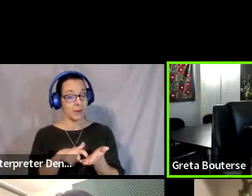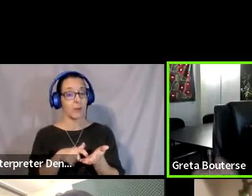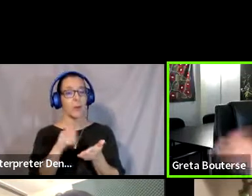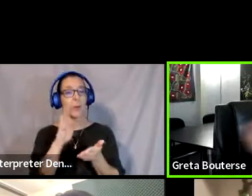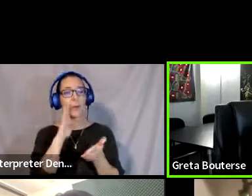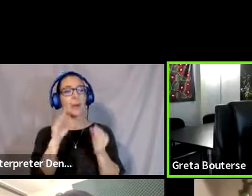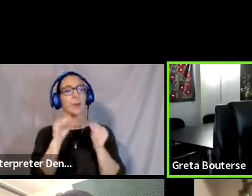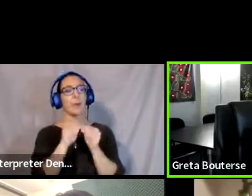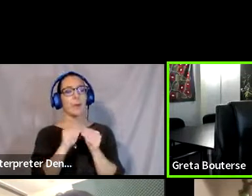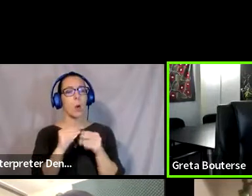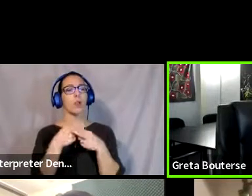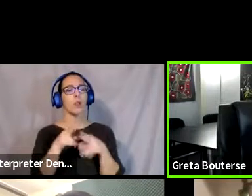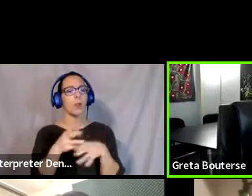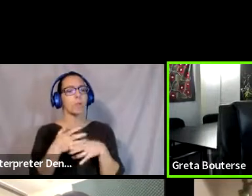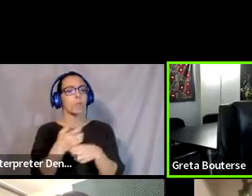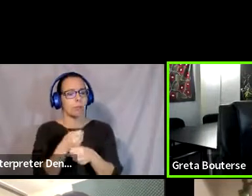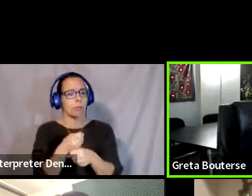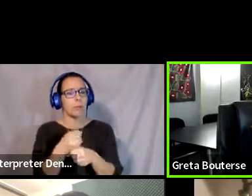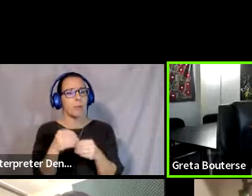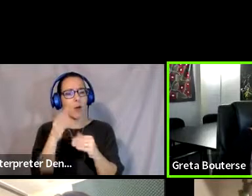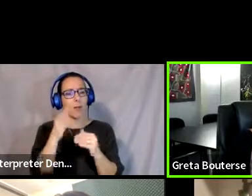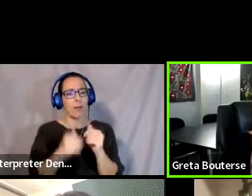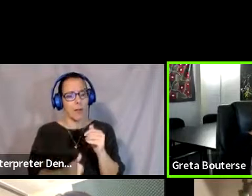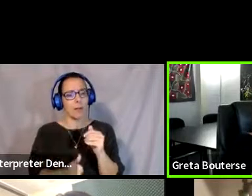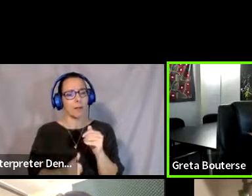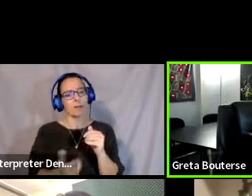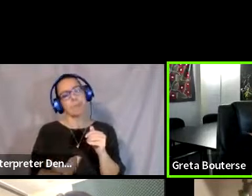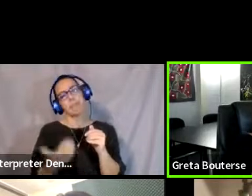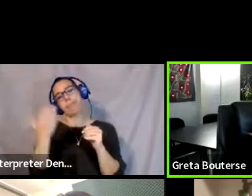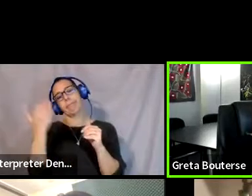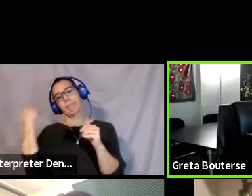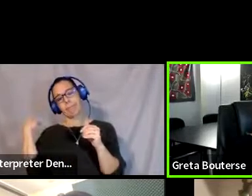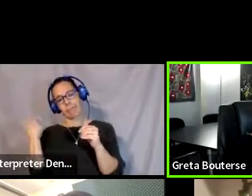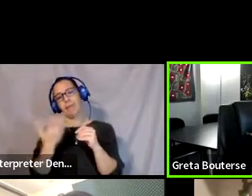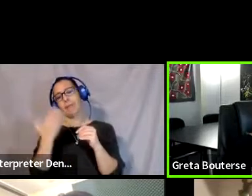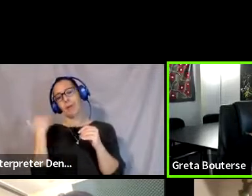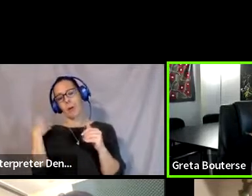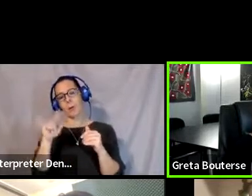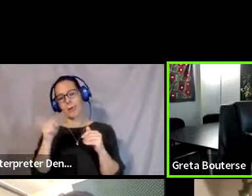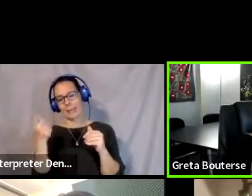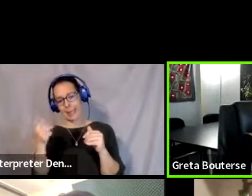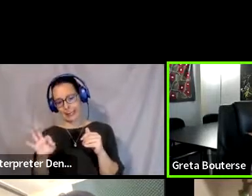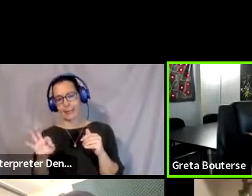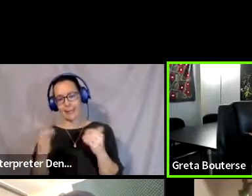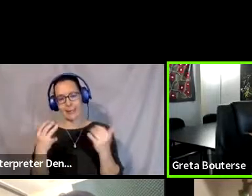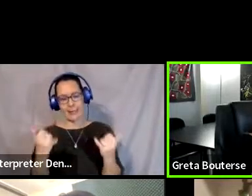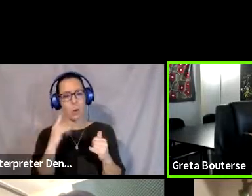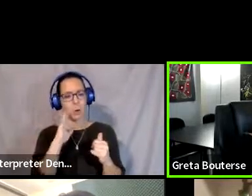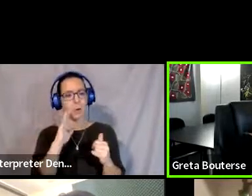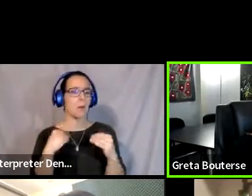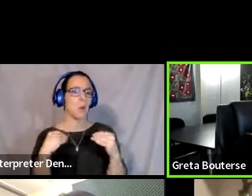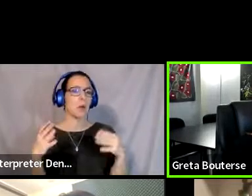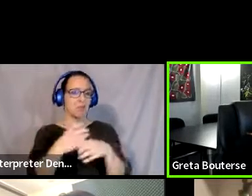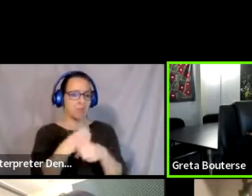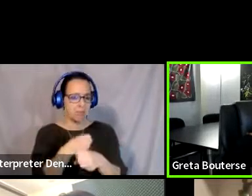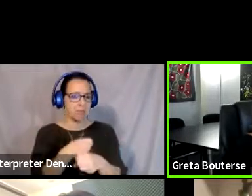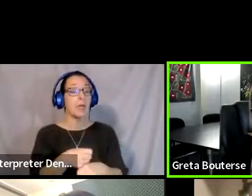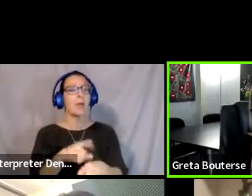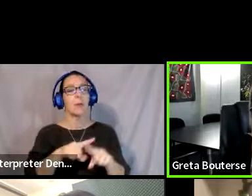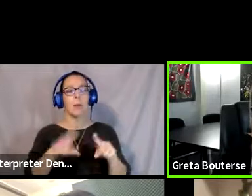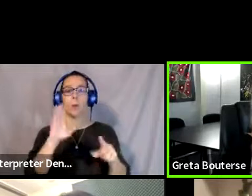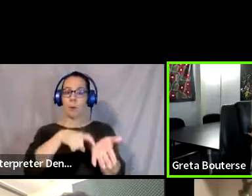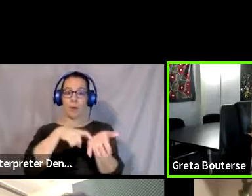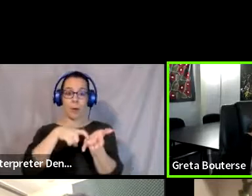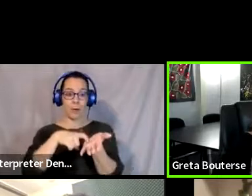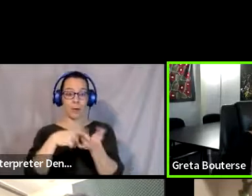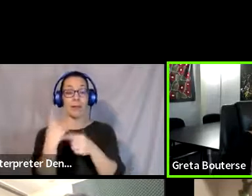than prior to the 2019 assessments, but they will be mandatory. Last year, we had the option